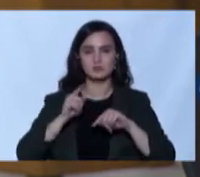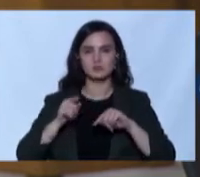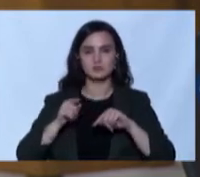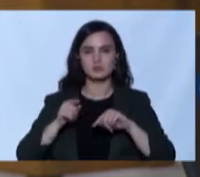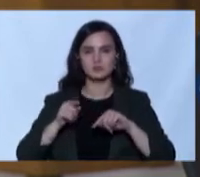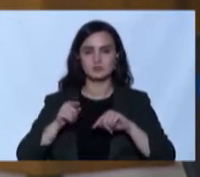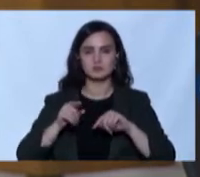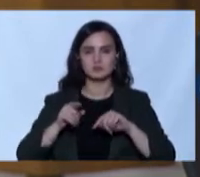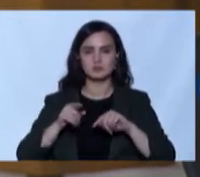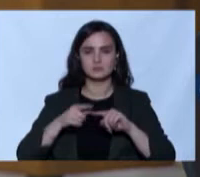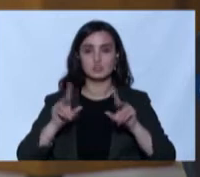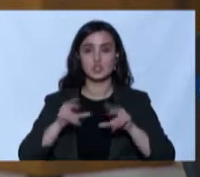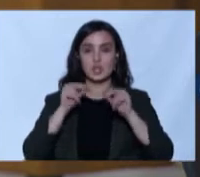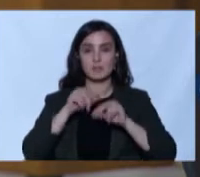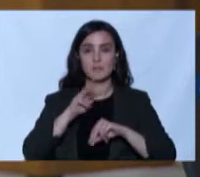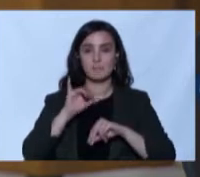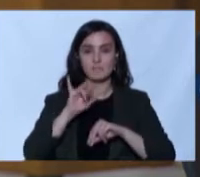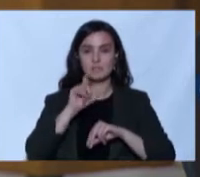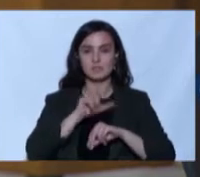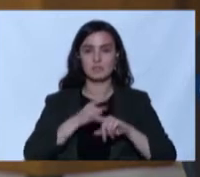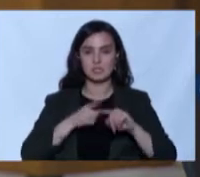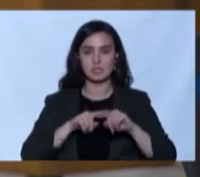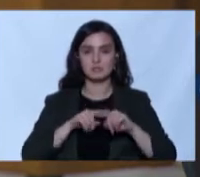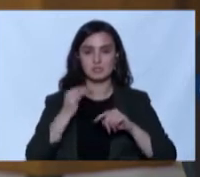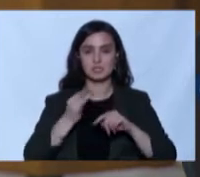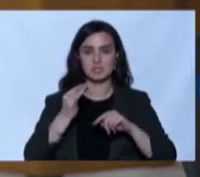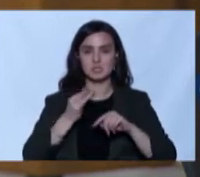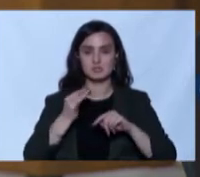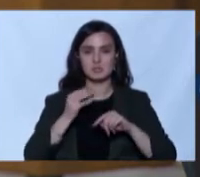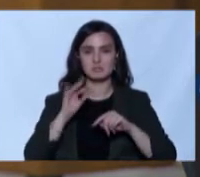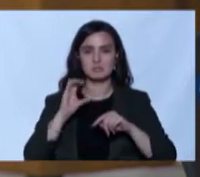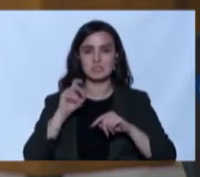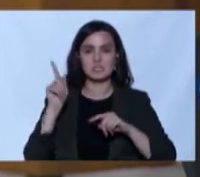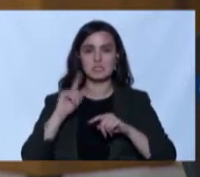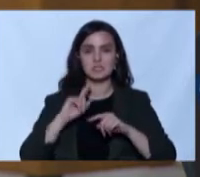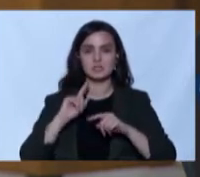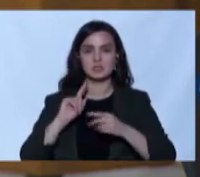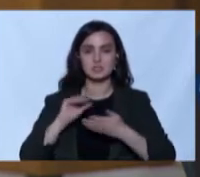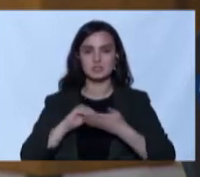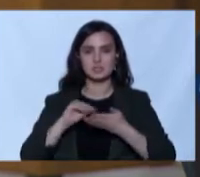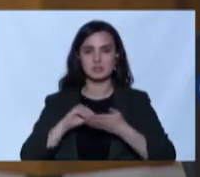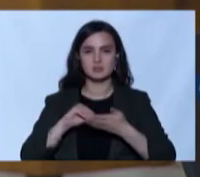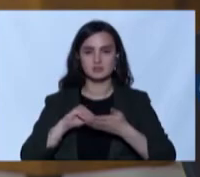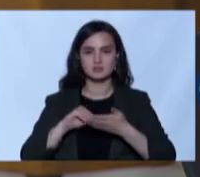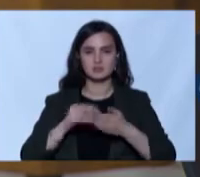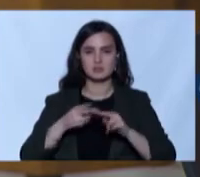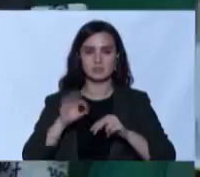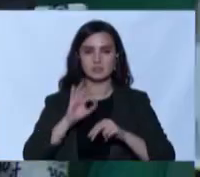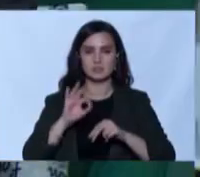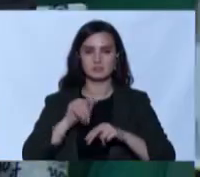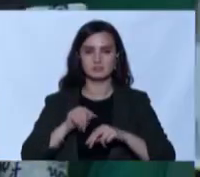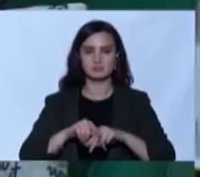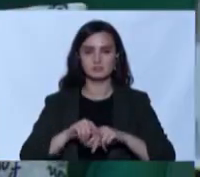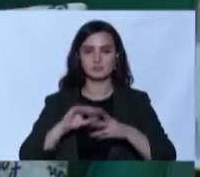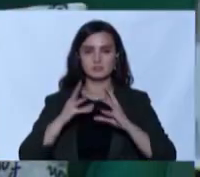society, survives. And I wonder if that's a comment by Mr. Stoker on that. That